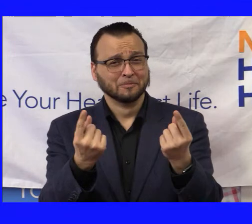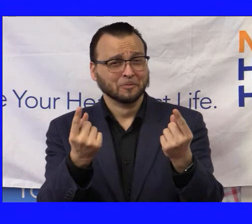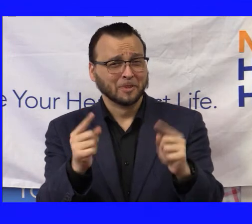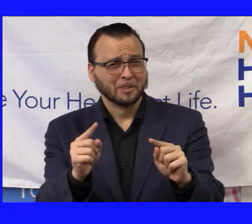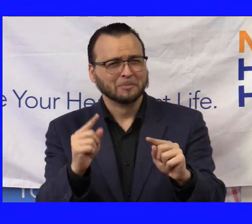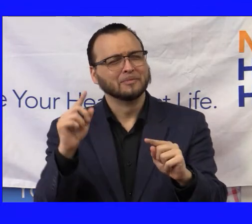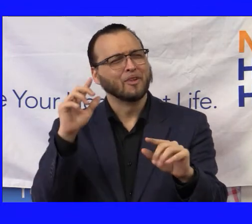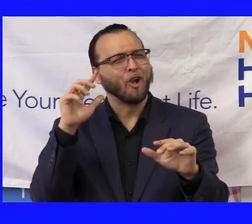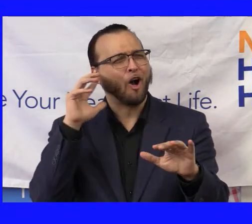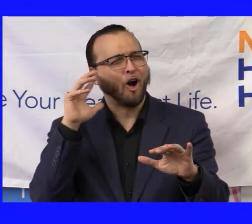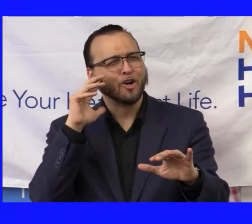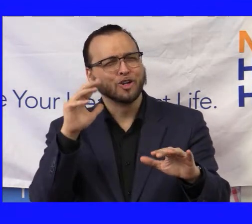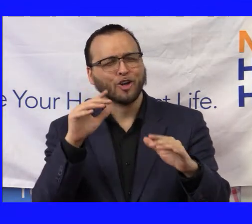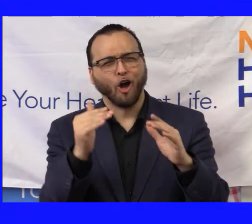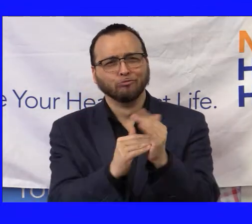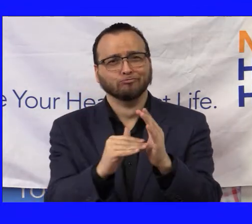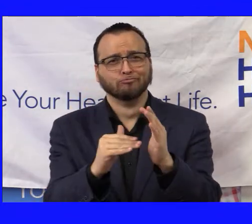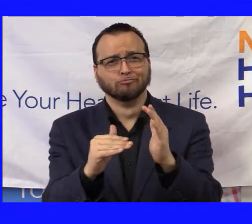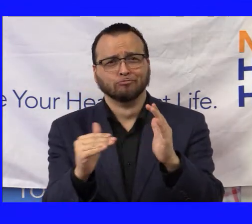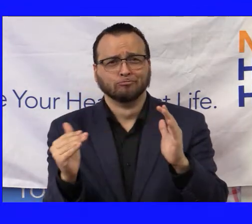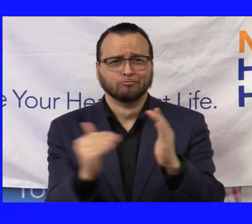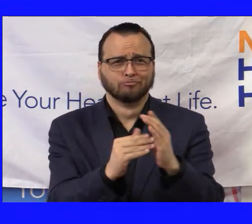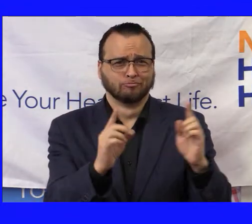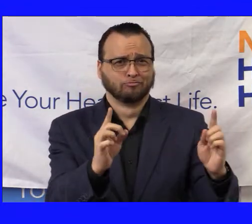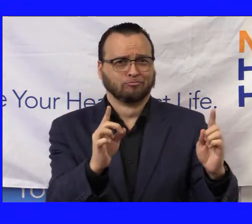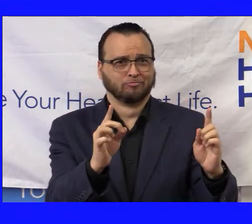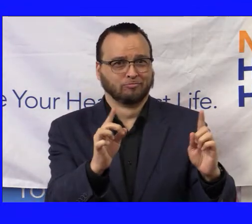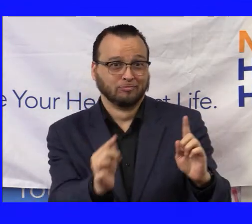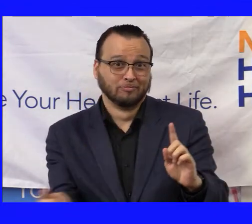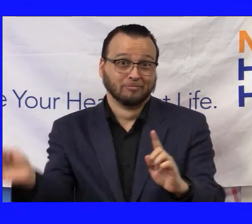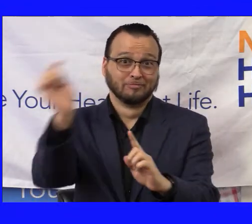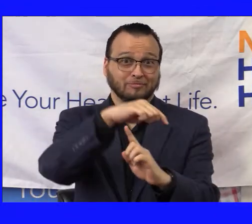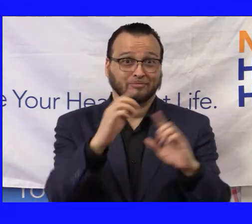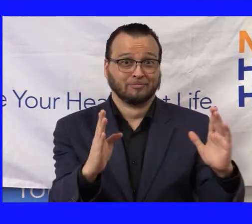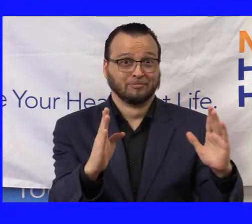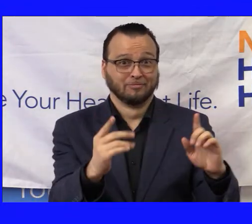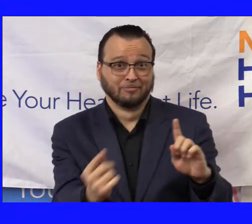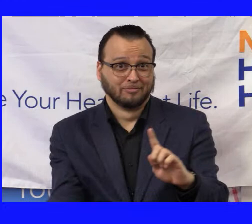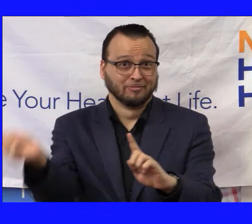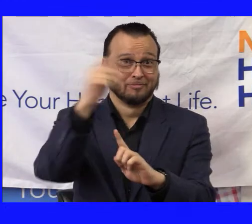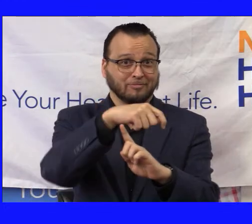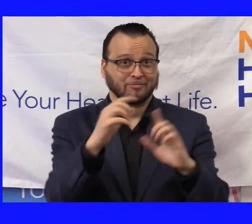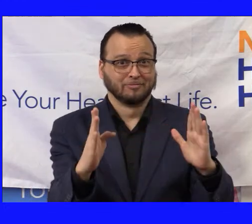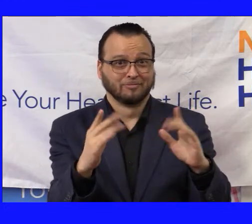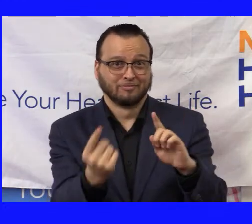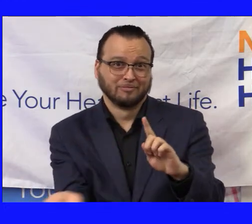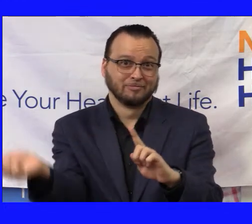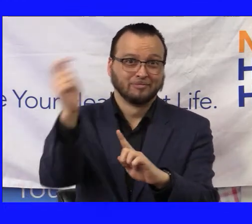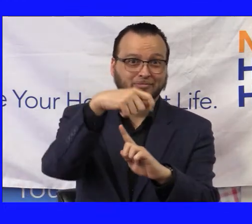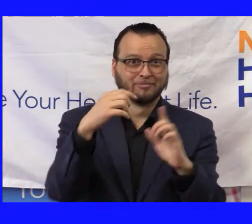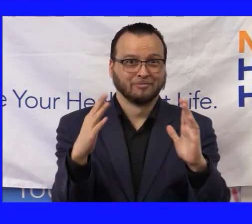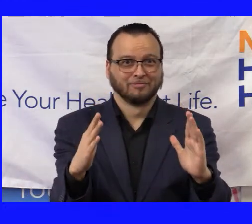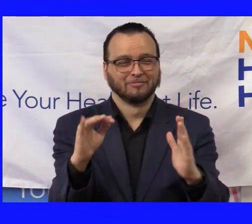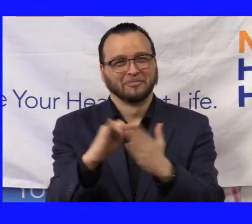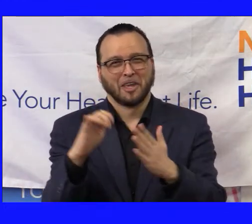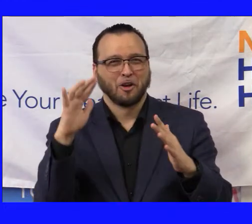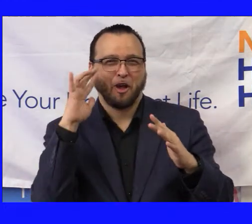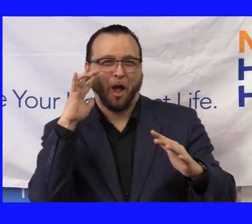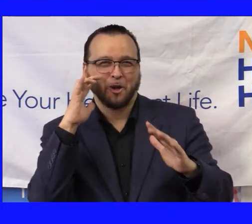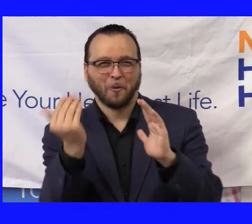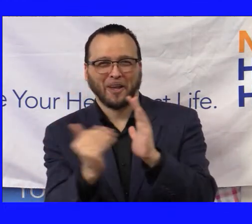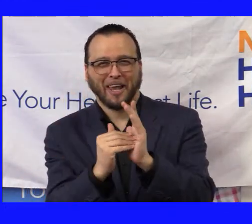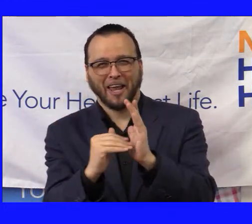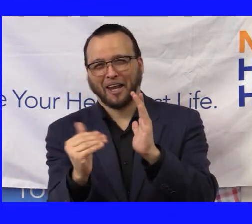related for the whole company, because the services that they're going to provide is from all these places. So it will be good to present that